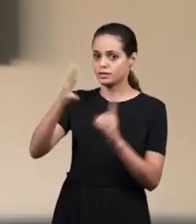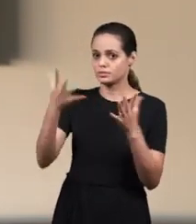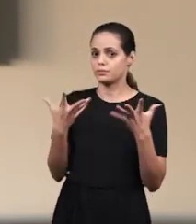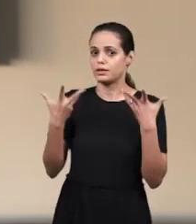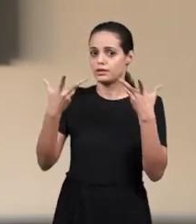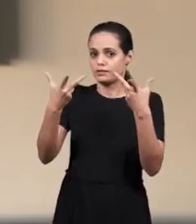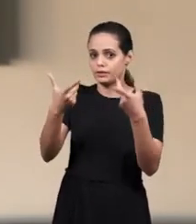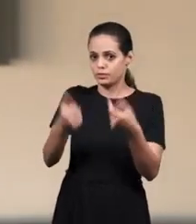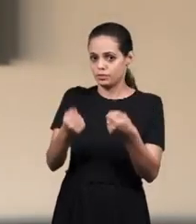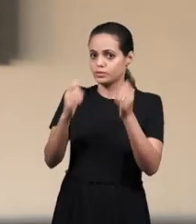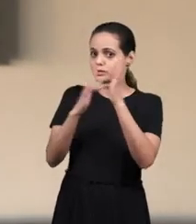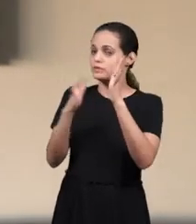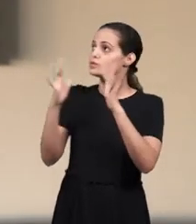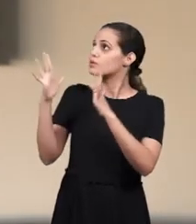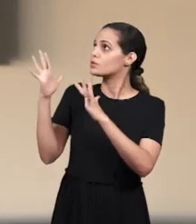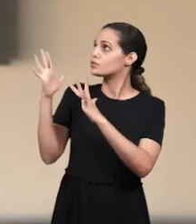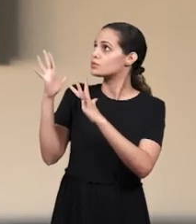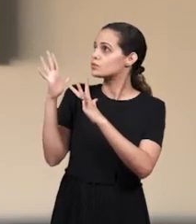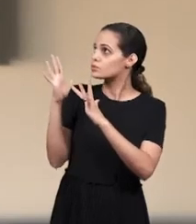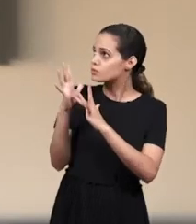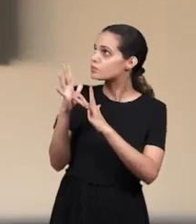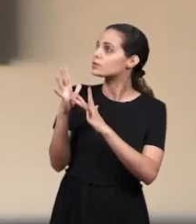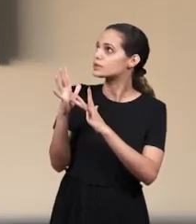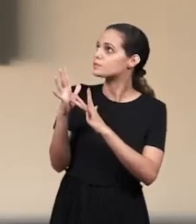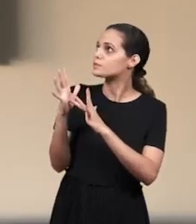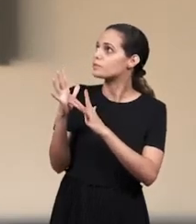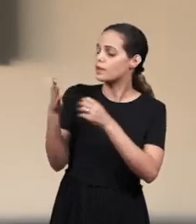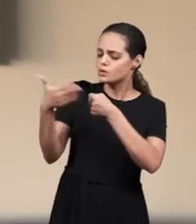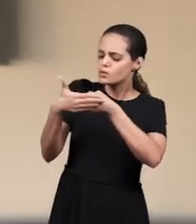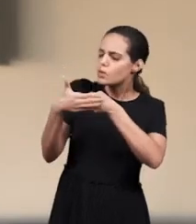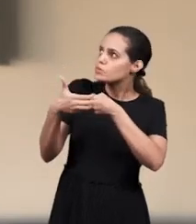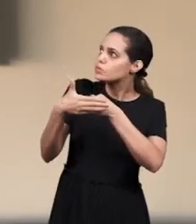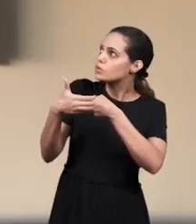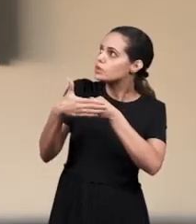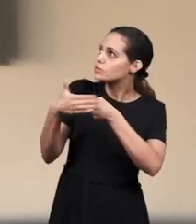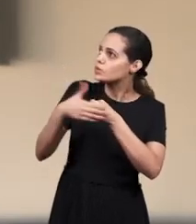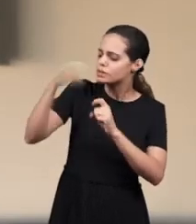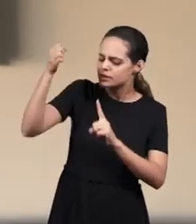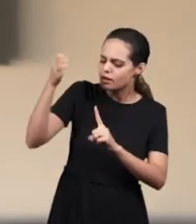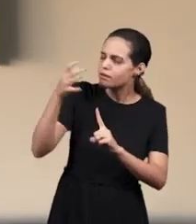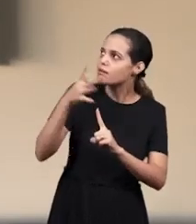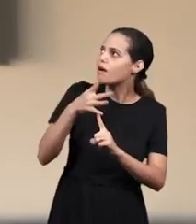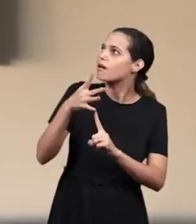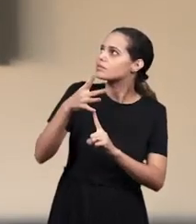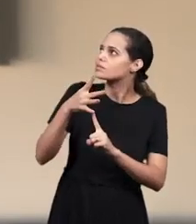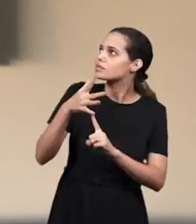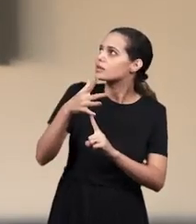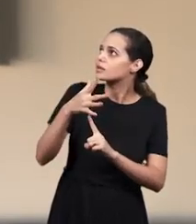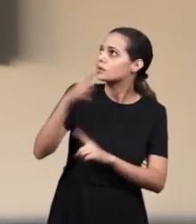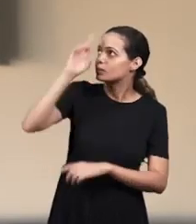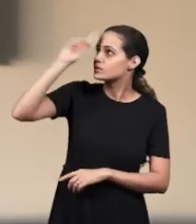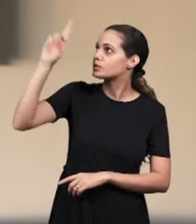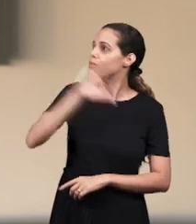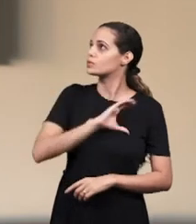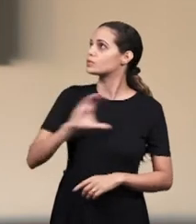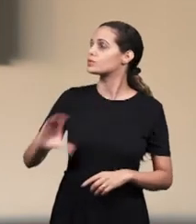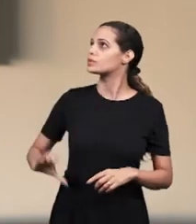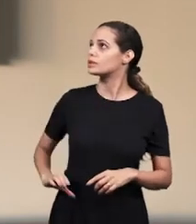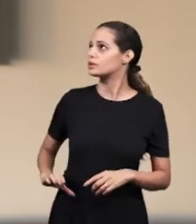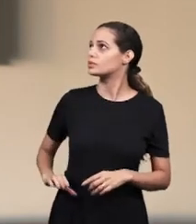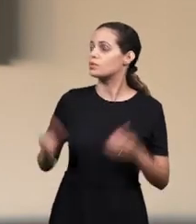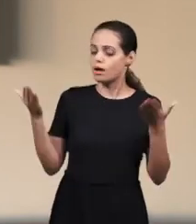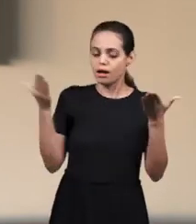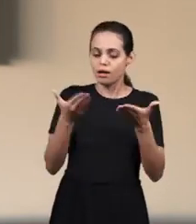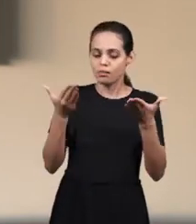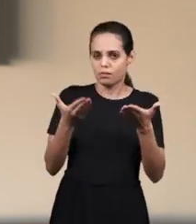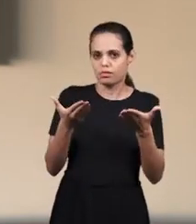we pray, amen. And may the grace of our Lord and Savior Jesus Christ, the love of our eternal Father, and